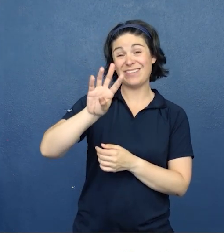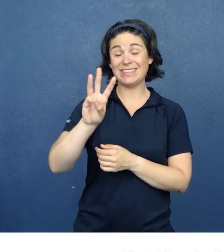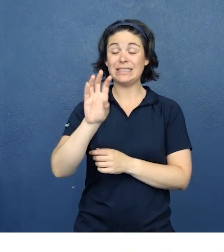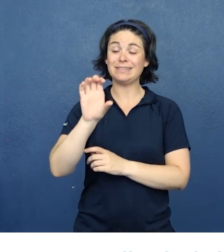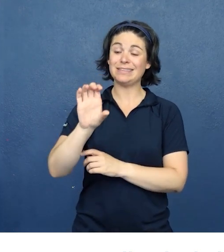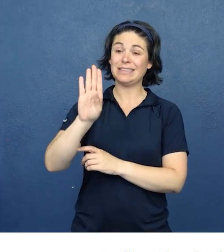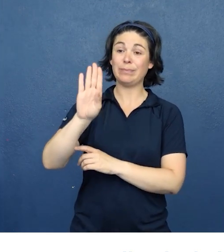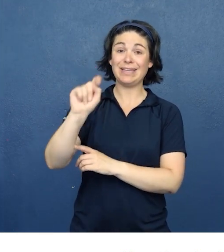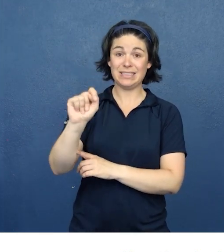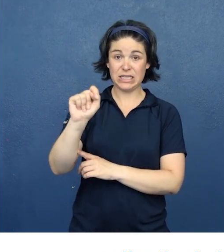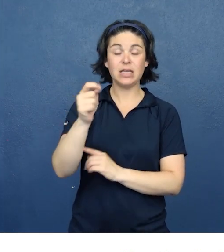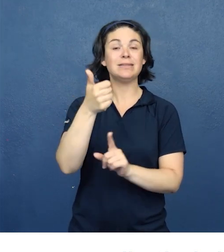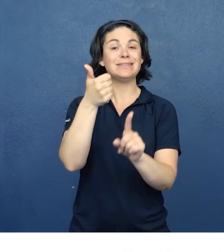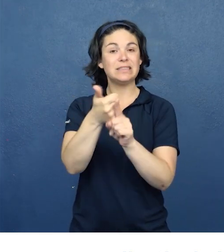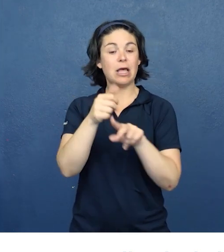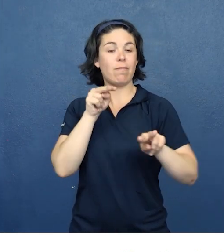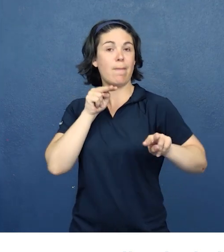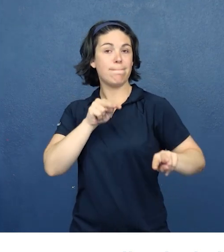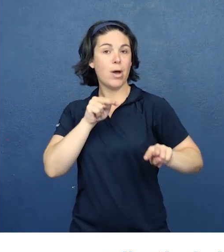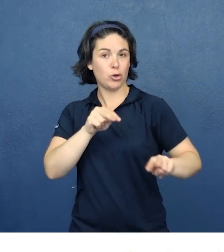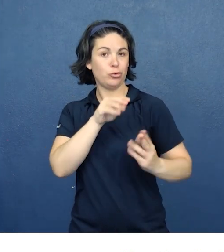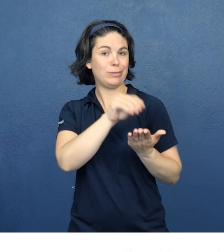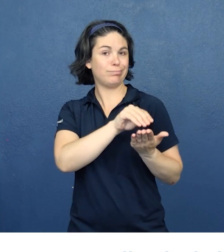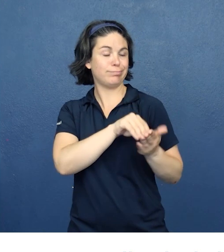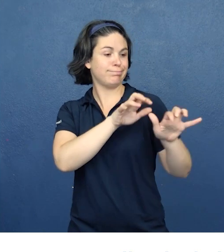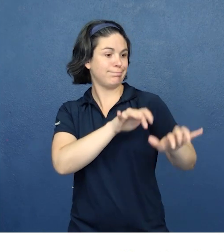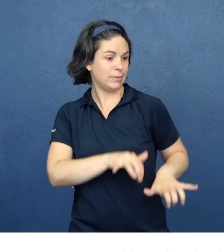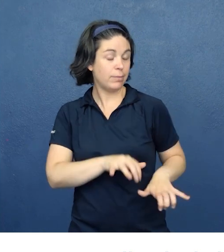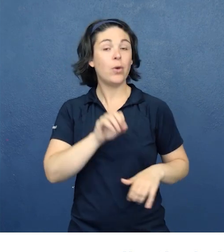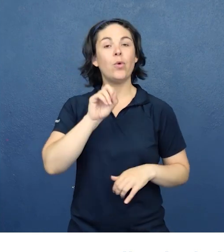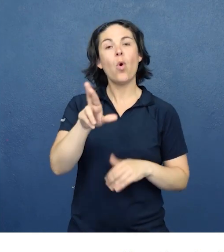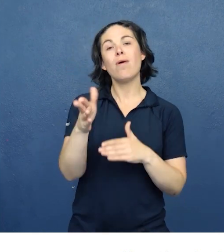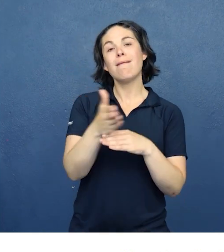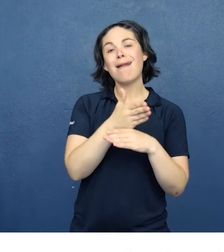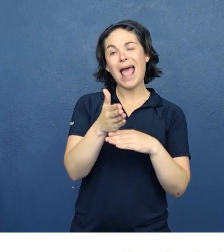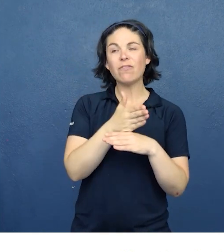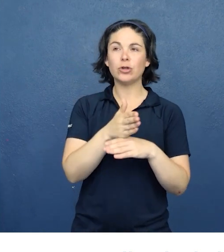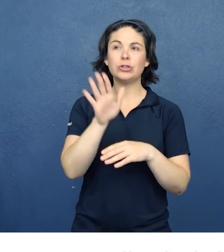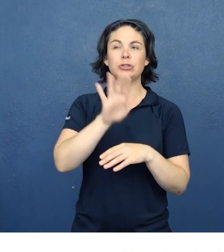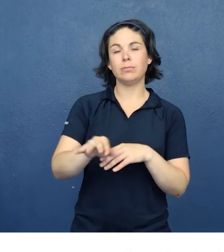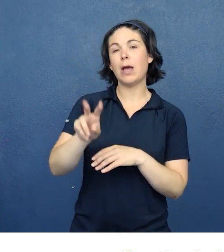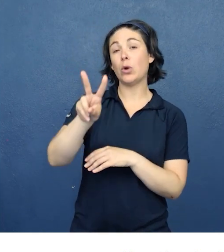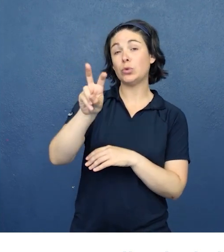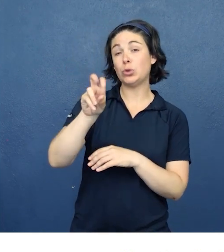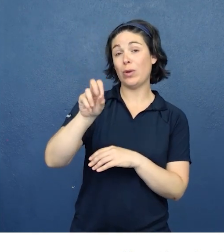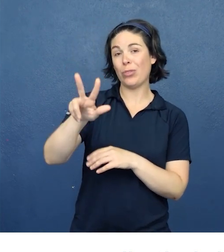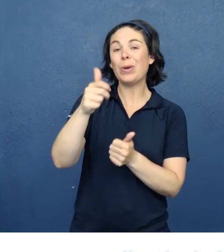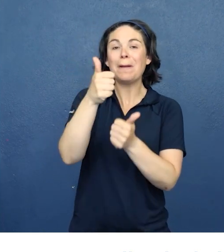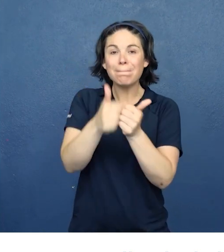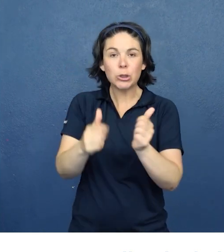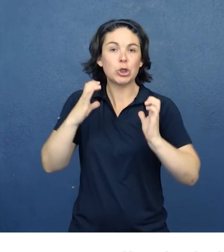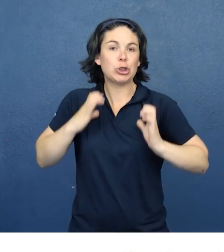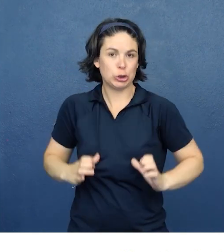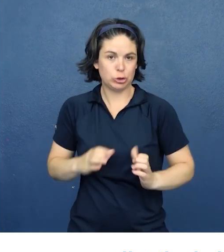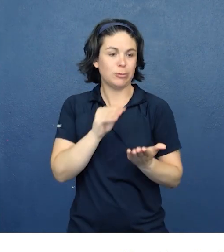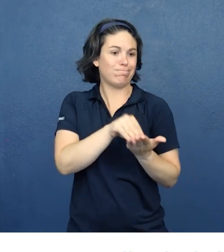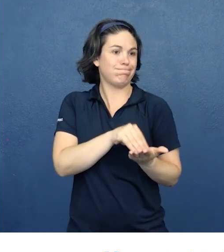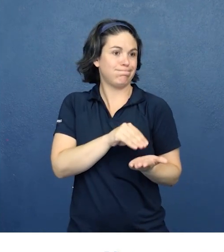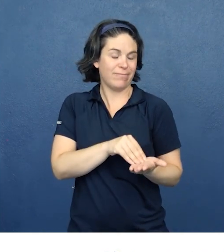5,276 CBT self-monitoring entries, or an average of 203 per